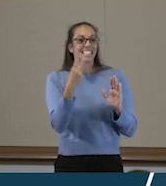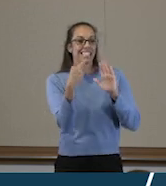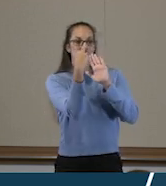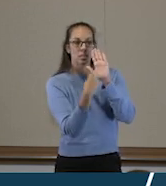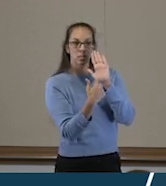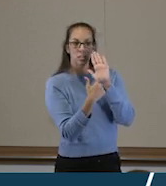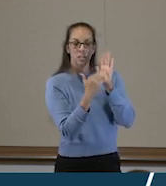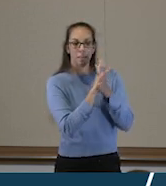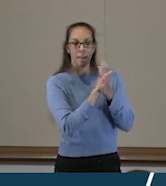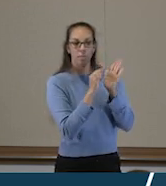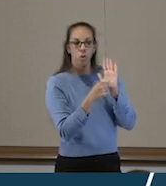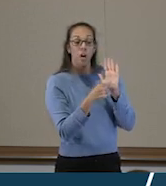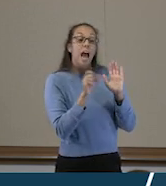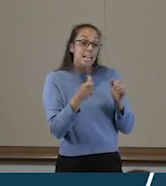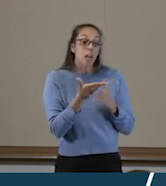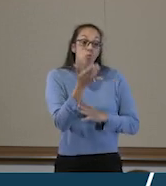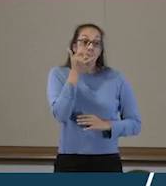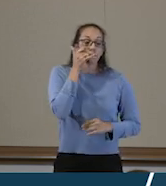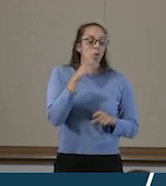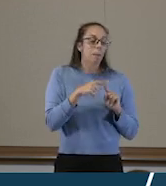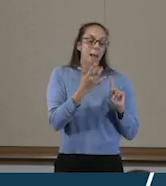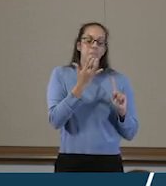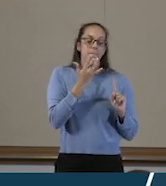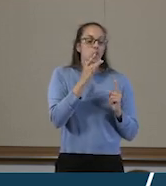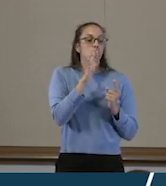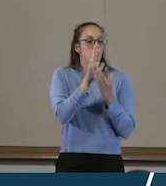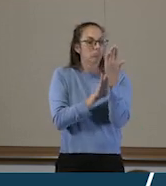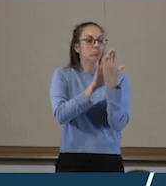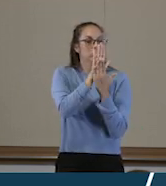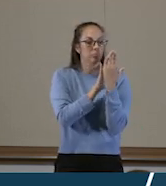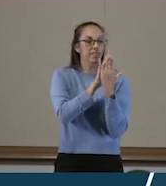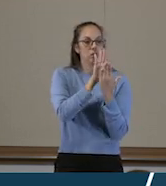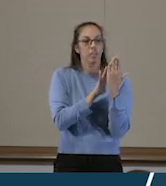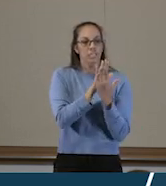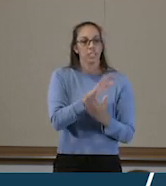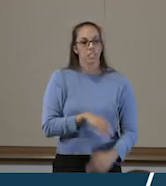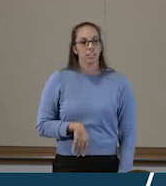But I can do it over the phone. I prefer to do it over Teams or Zoom.